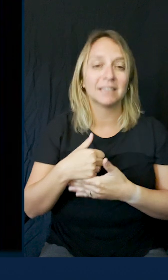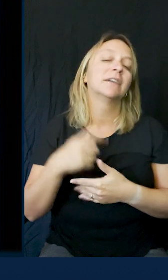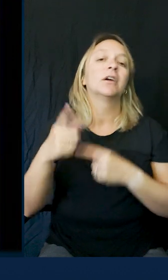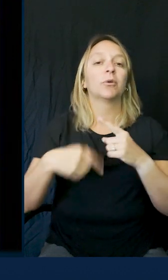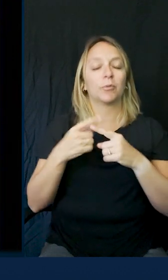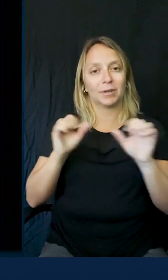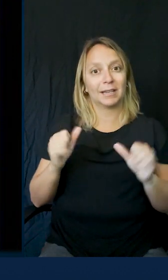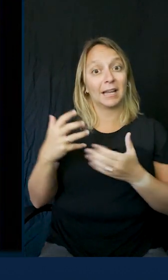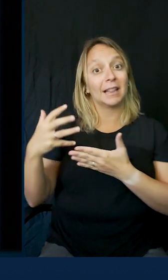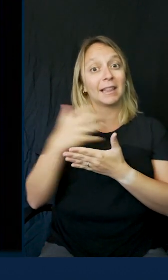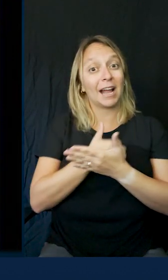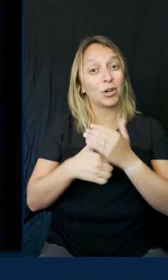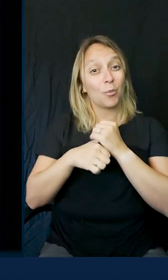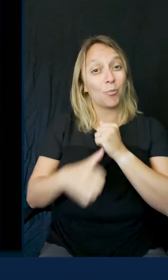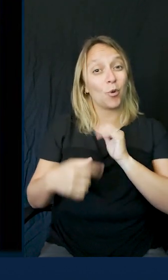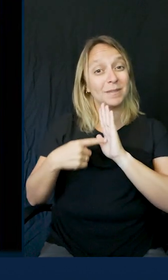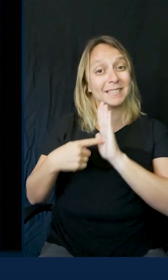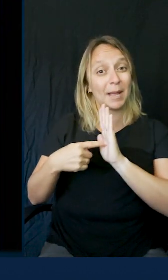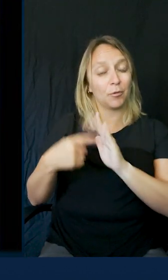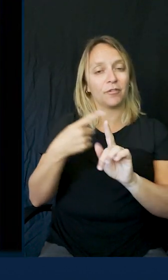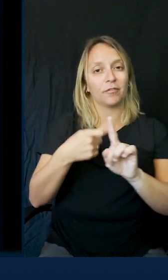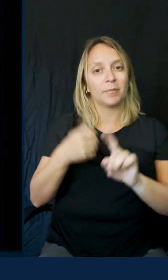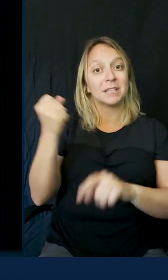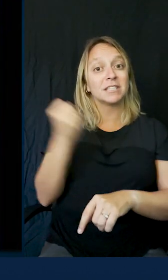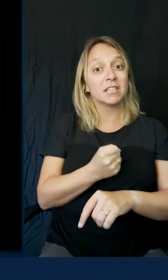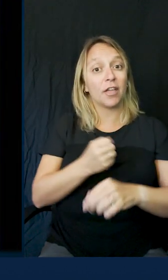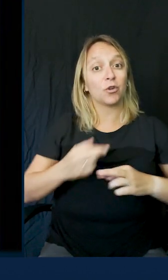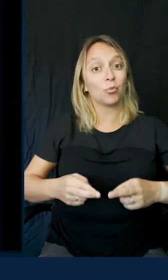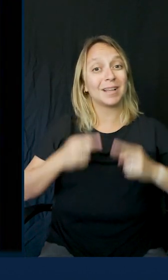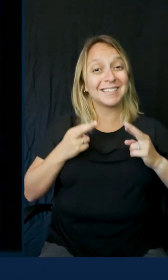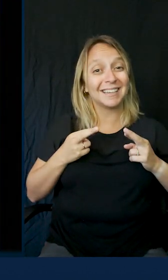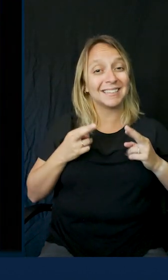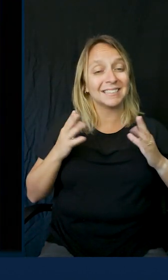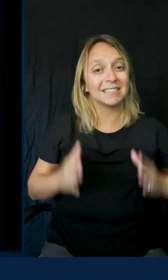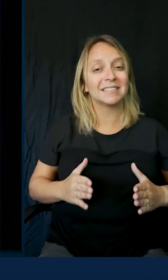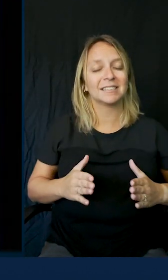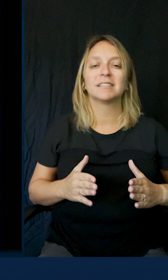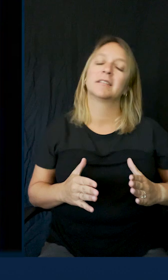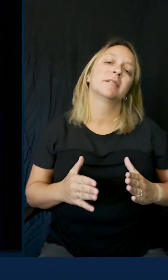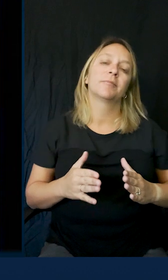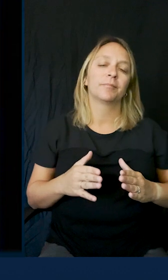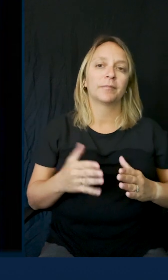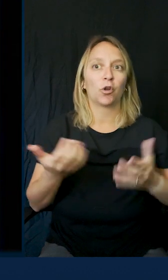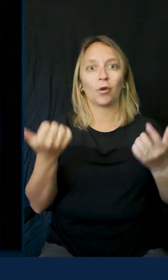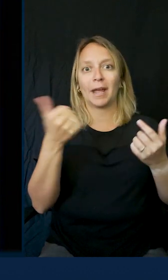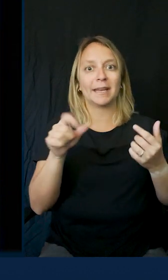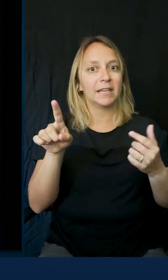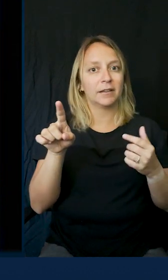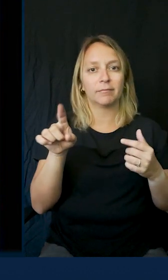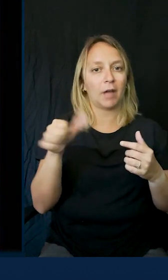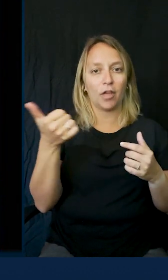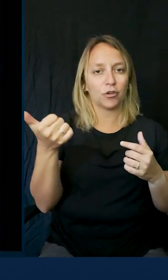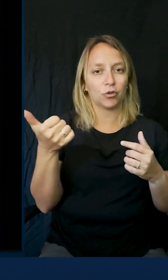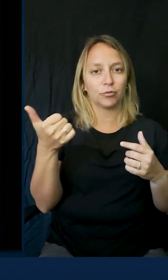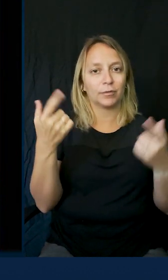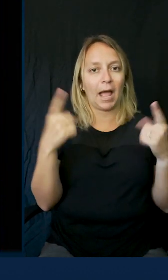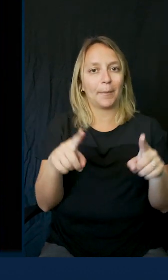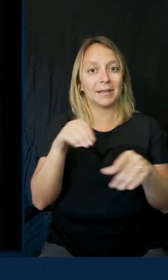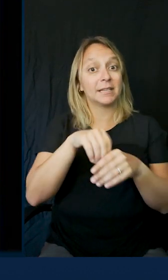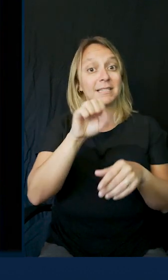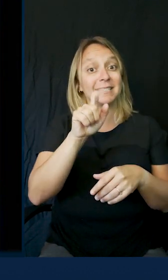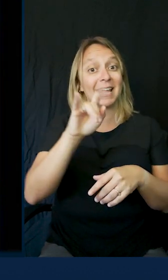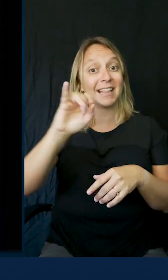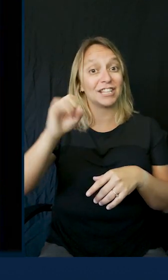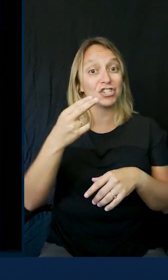collect a scat sample from the southern residents or any other cetacean that occurs in the Salish Sea, we can tell a tremendous amount of